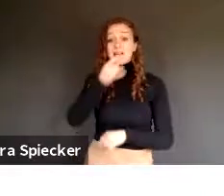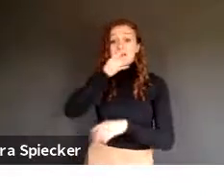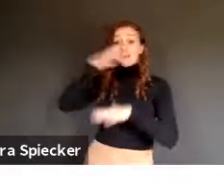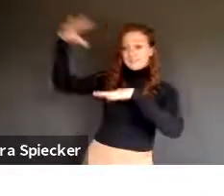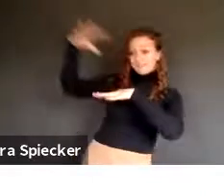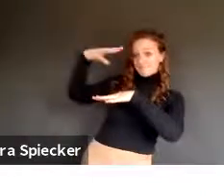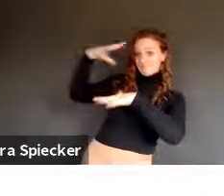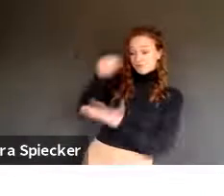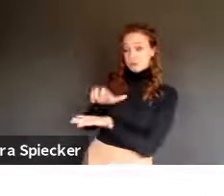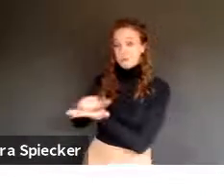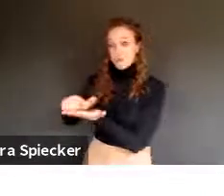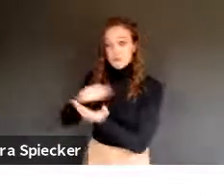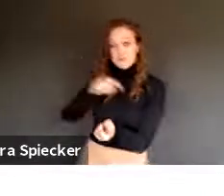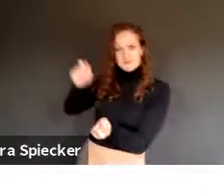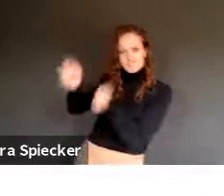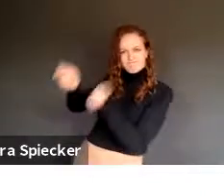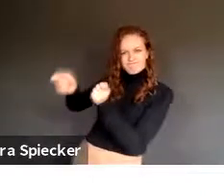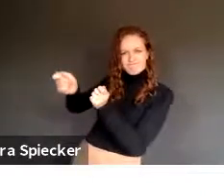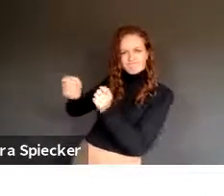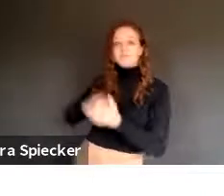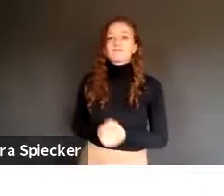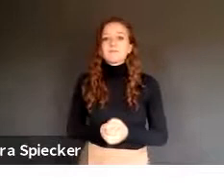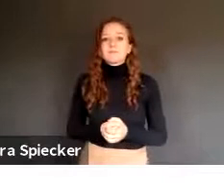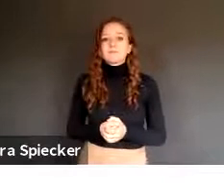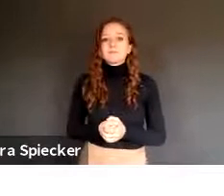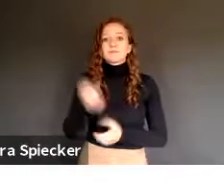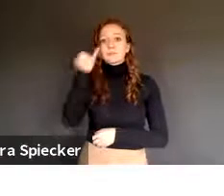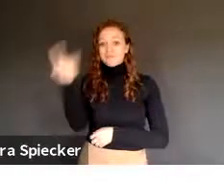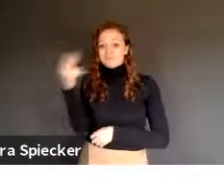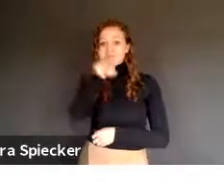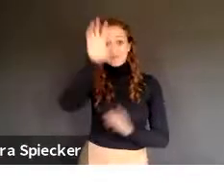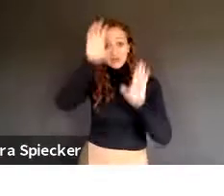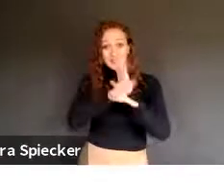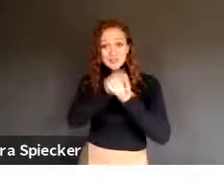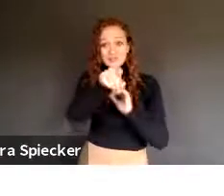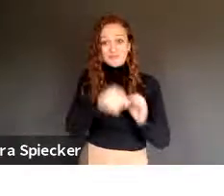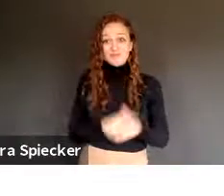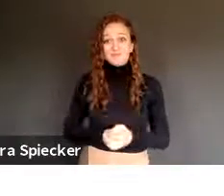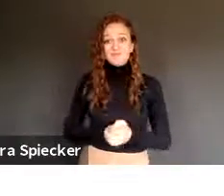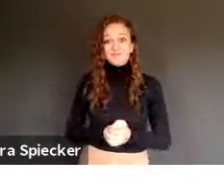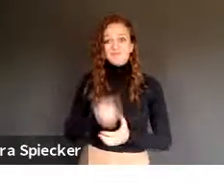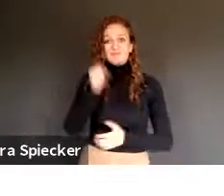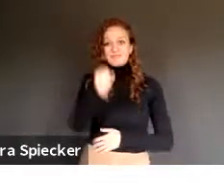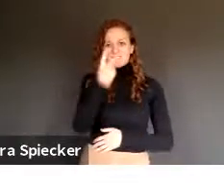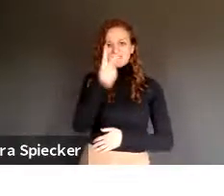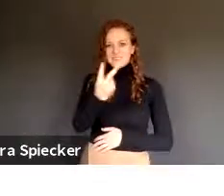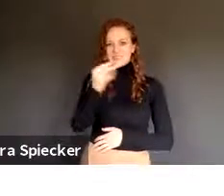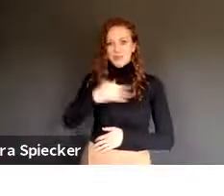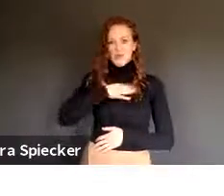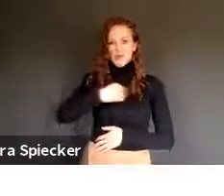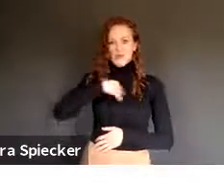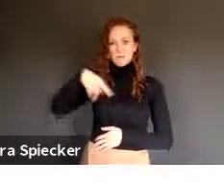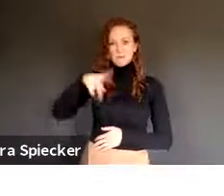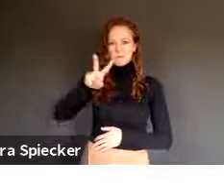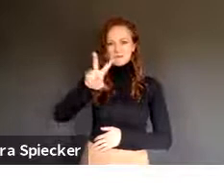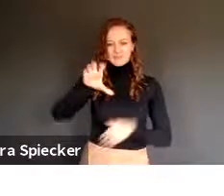Now, what I did in this study was manipulate both of those factors I just described, light availability and herbivory.